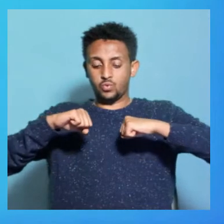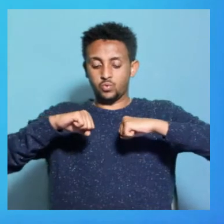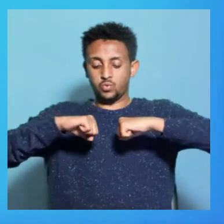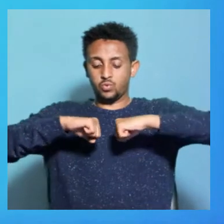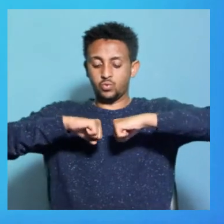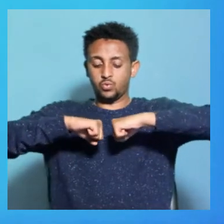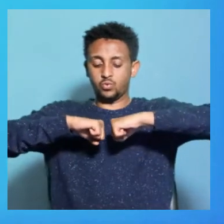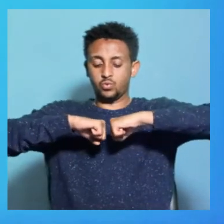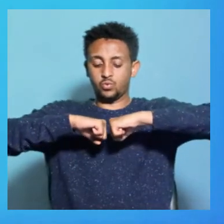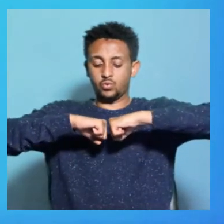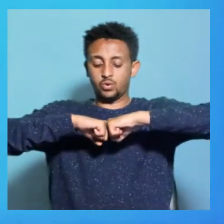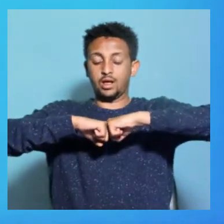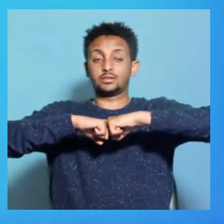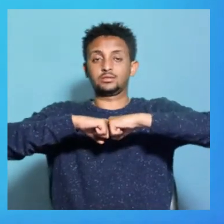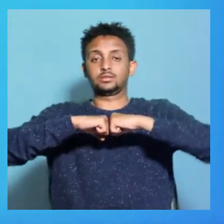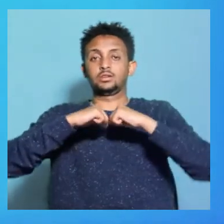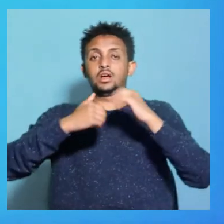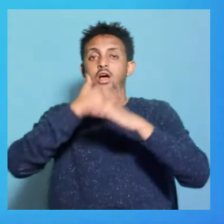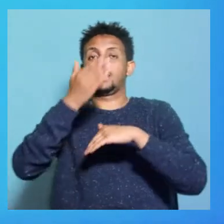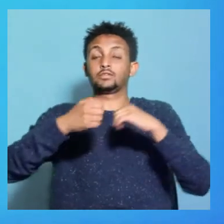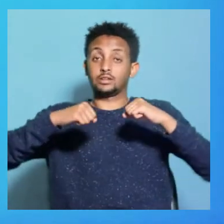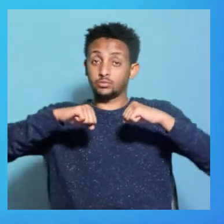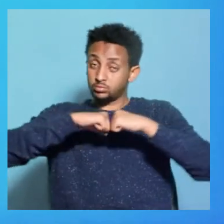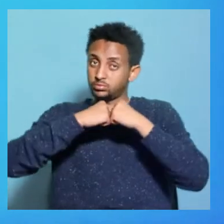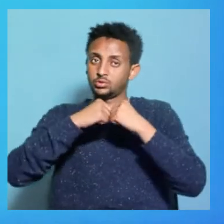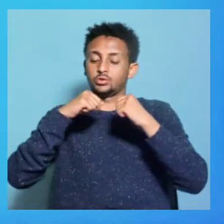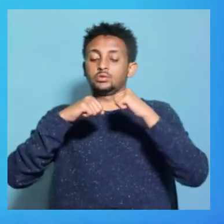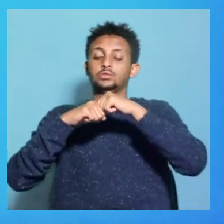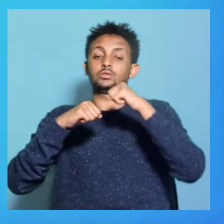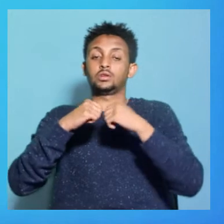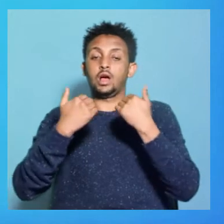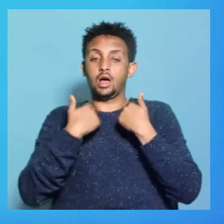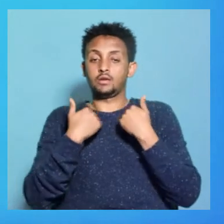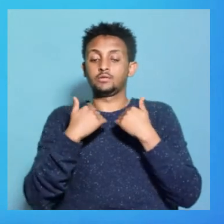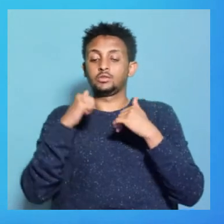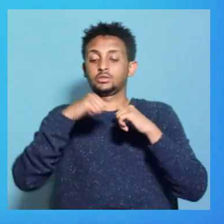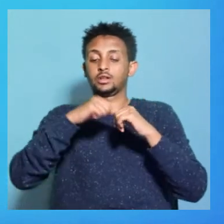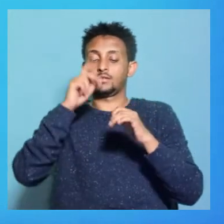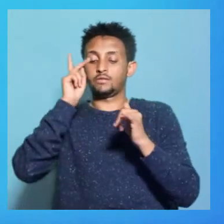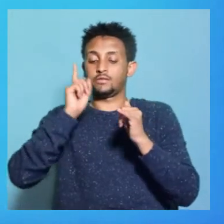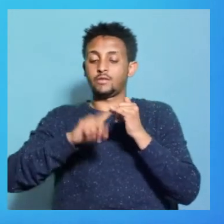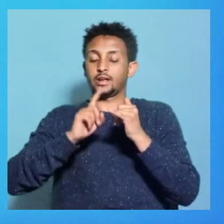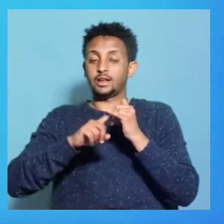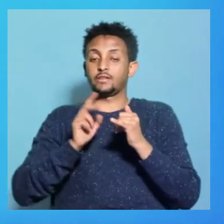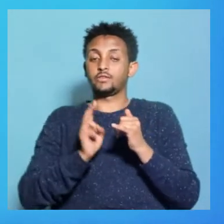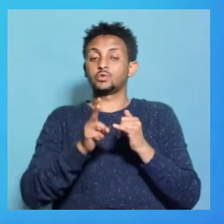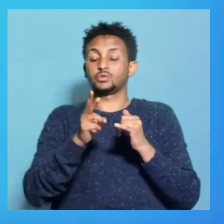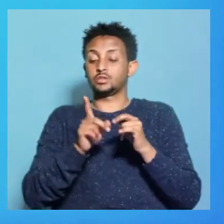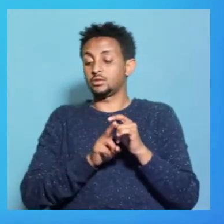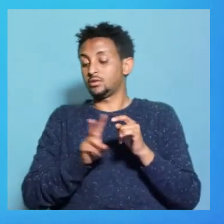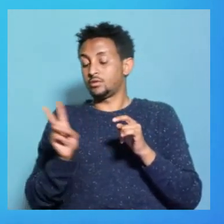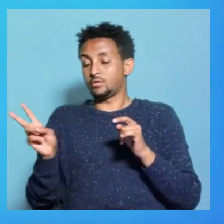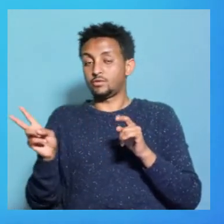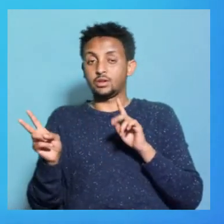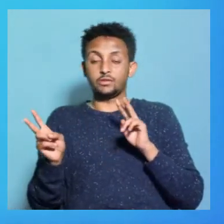They have elastic collision. After collision, they have their own final velocity. The final